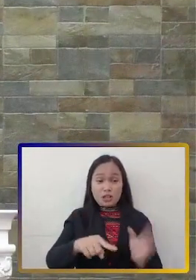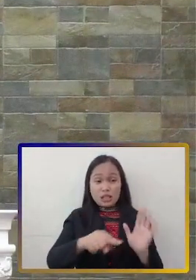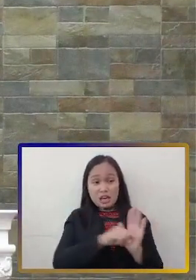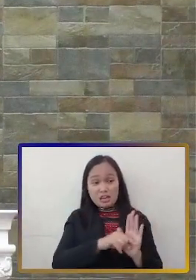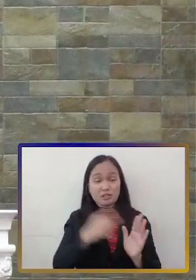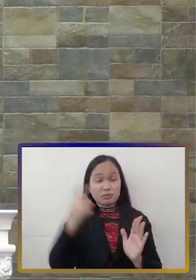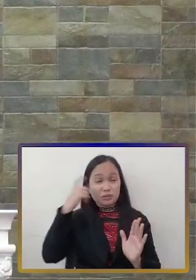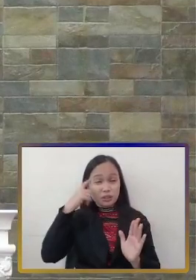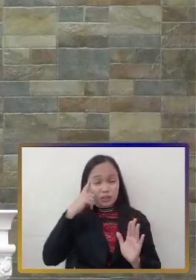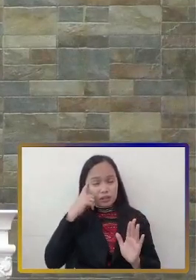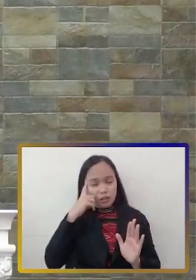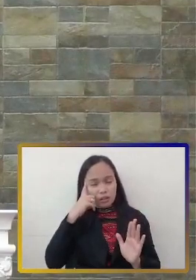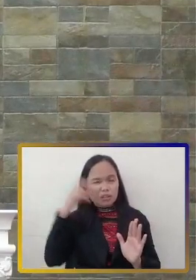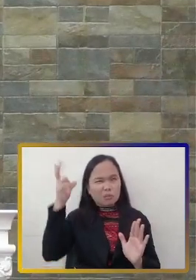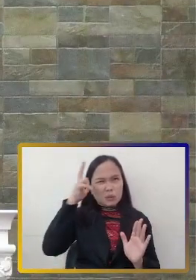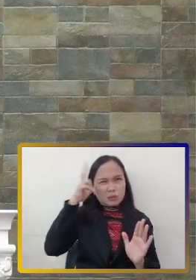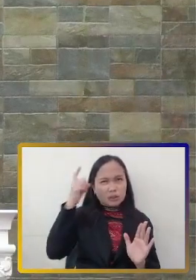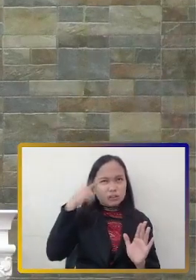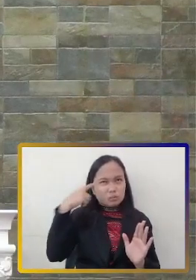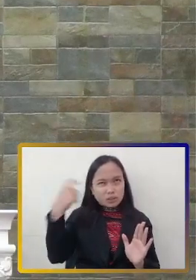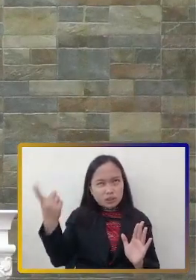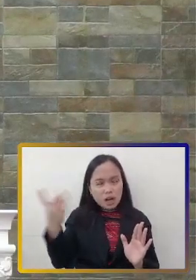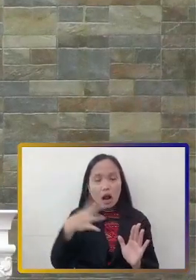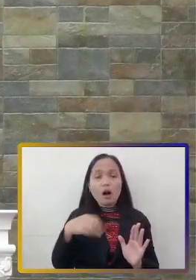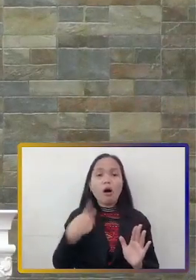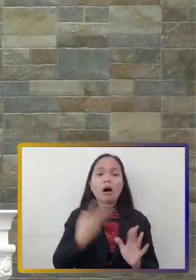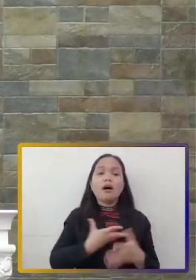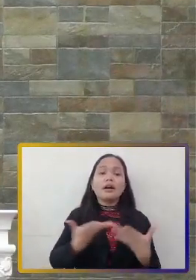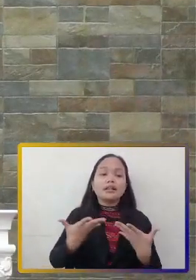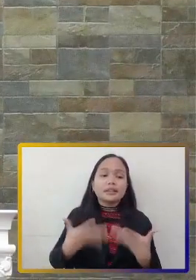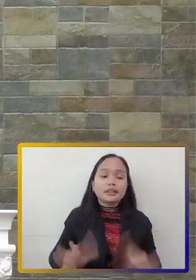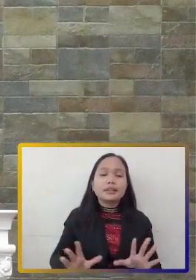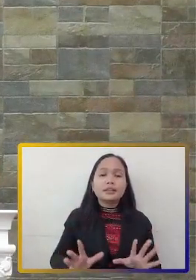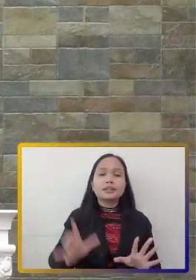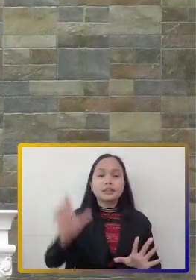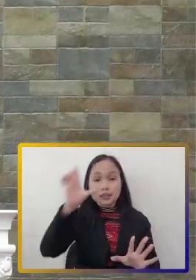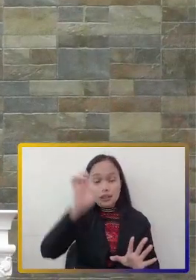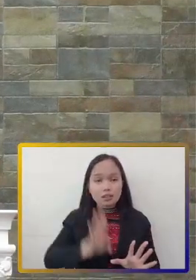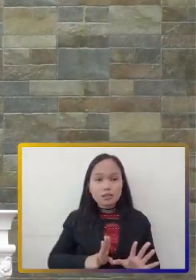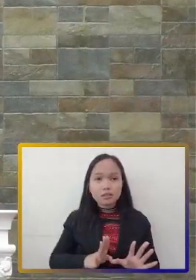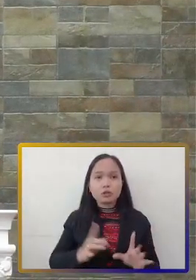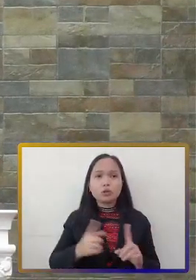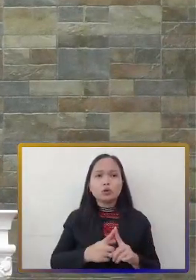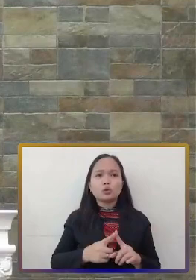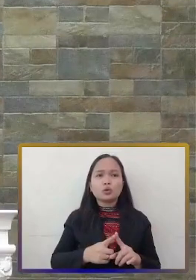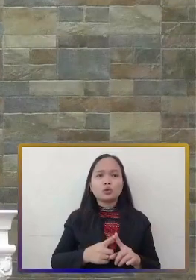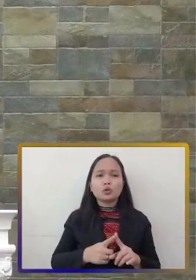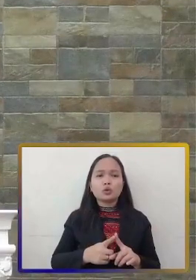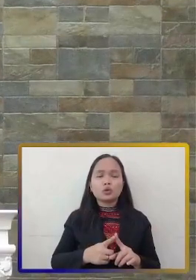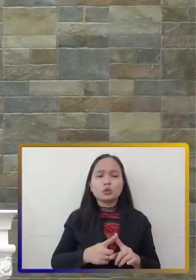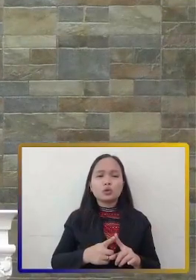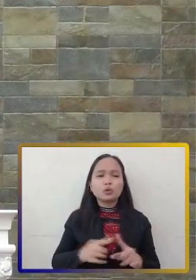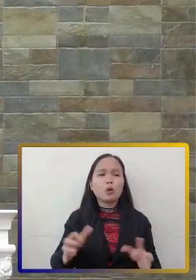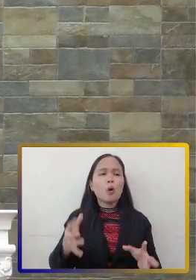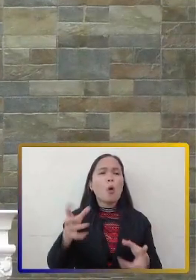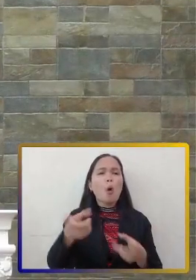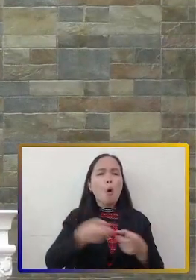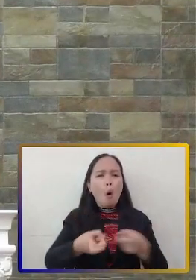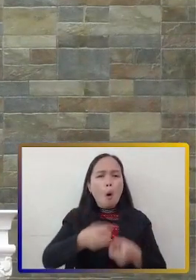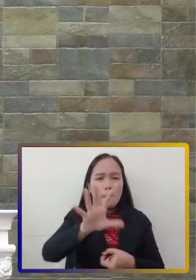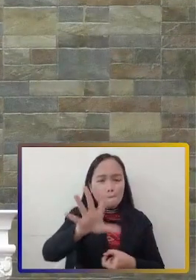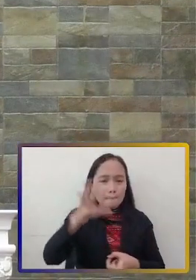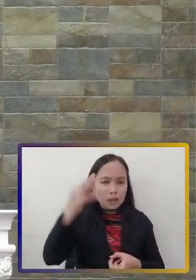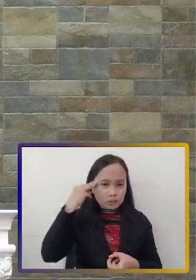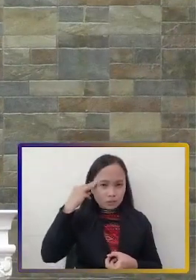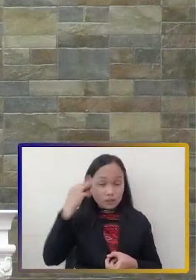evil imagination, and you're allowing them to capture your mind. And before you know